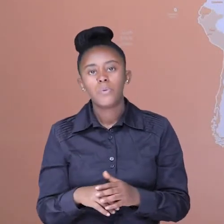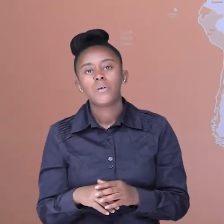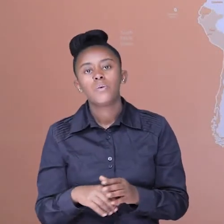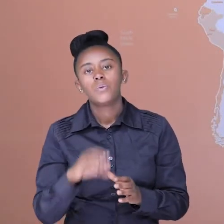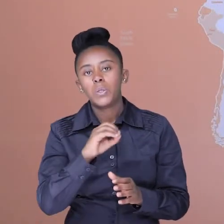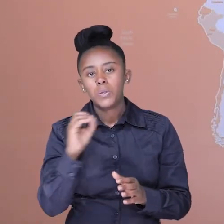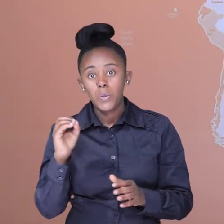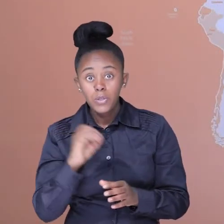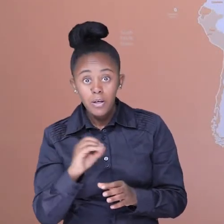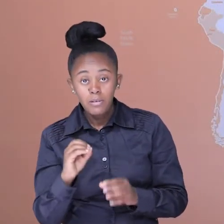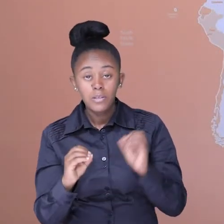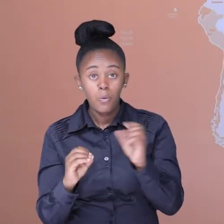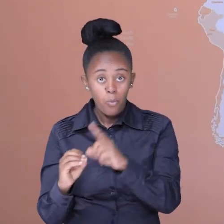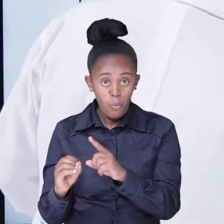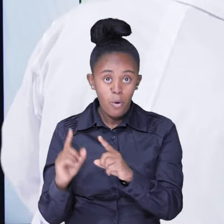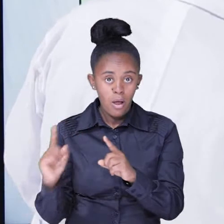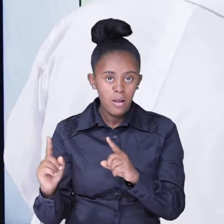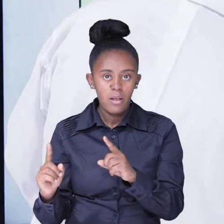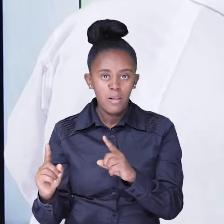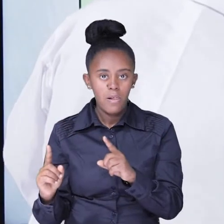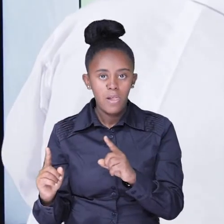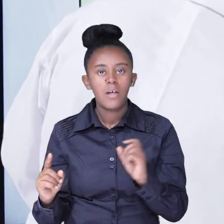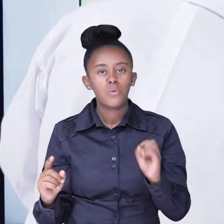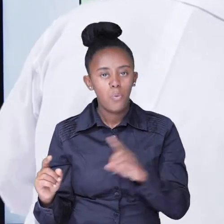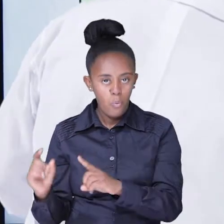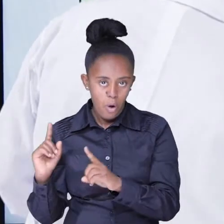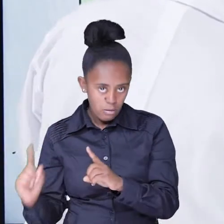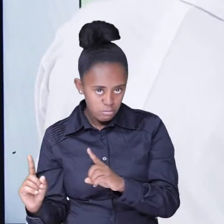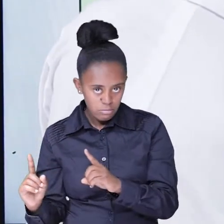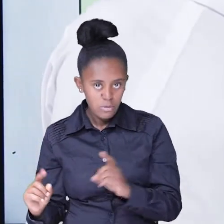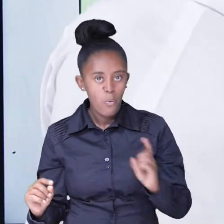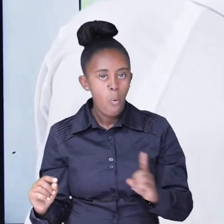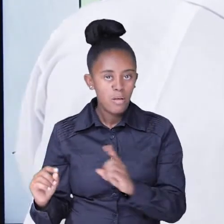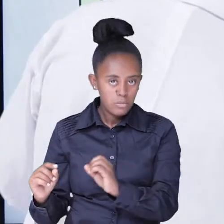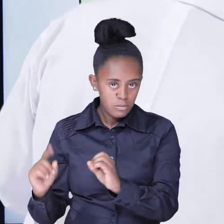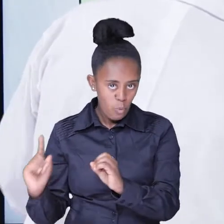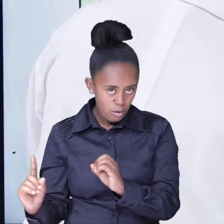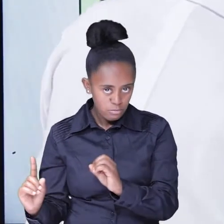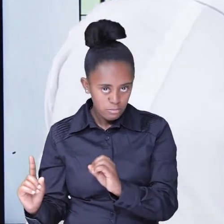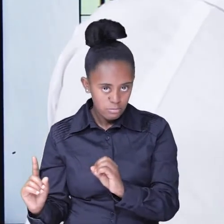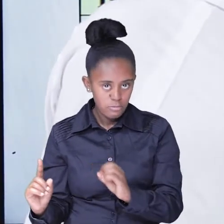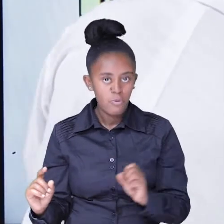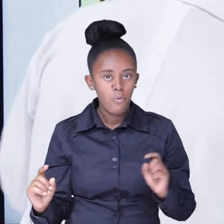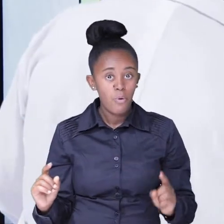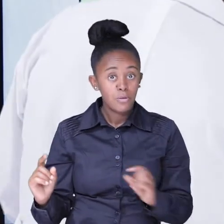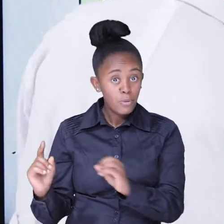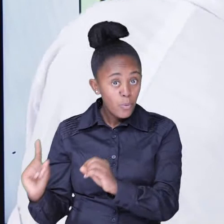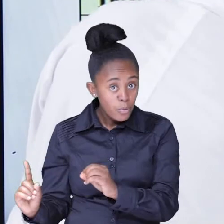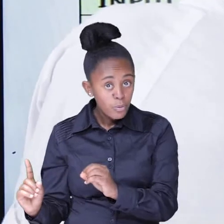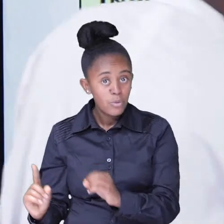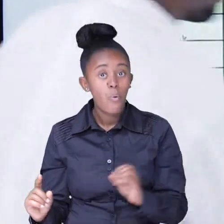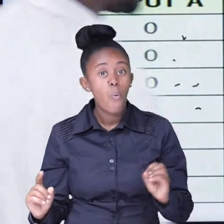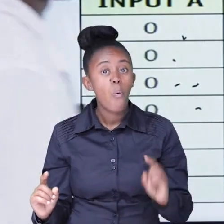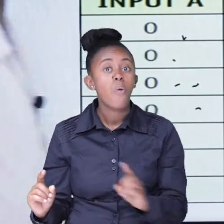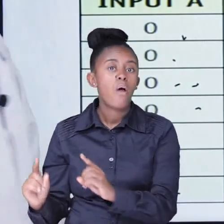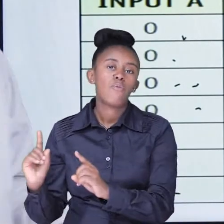0, 0, at 0, 1, 1, at 0, 1, 1, at 1, 0, 1, at 1, 0, 1, at 1,